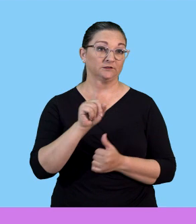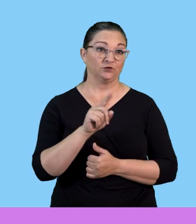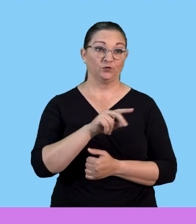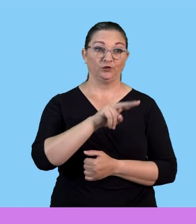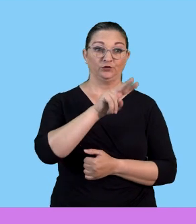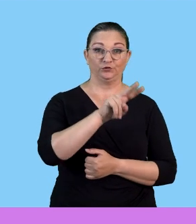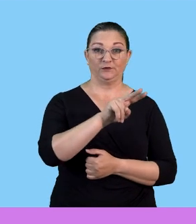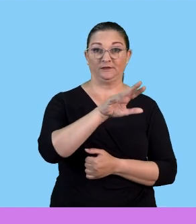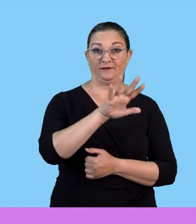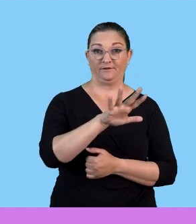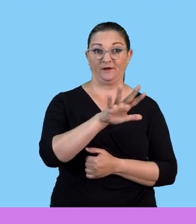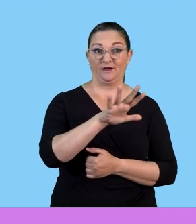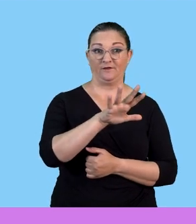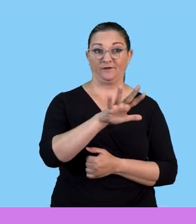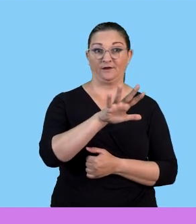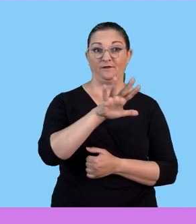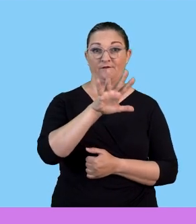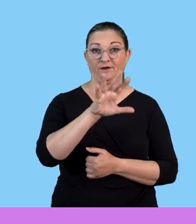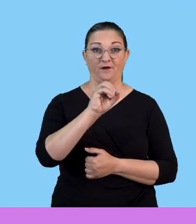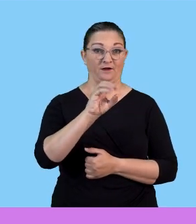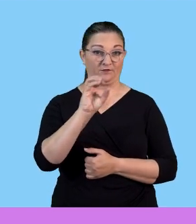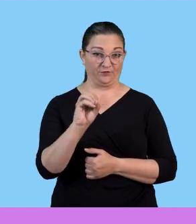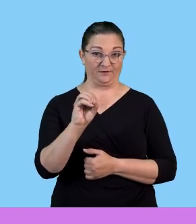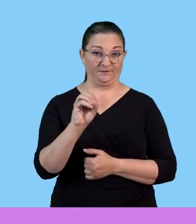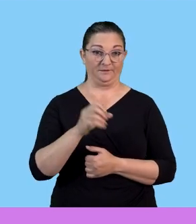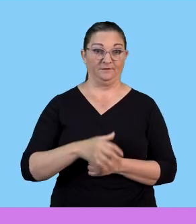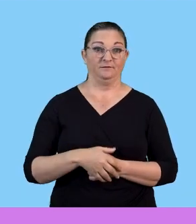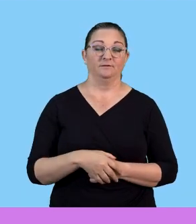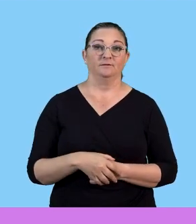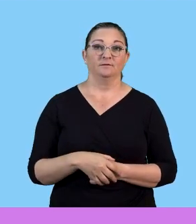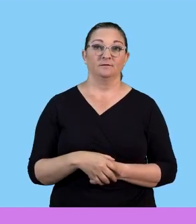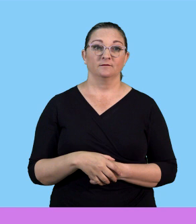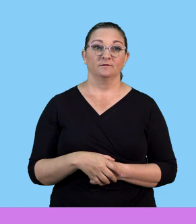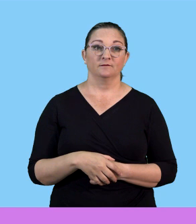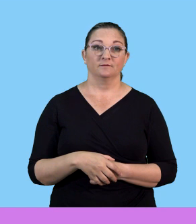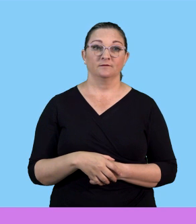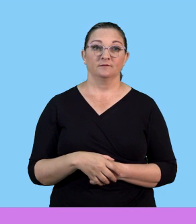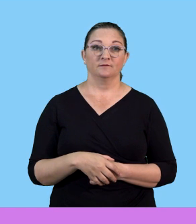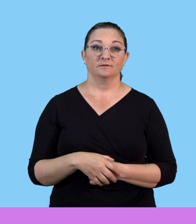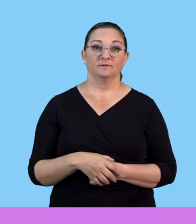So it's going to be the 25,500